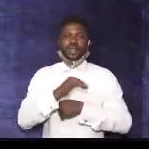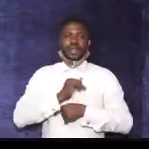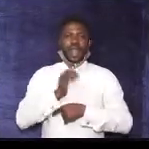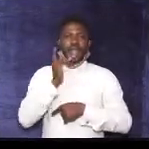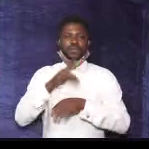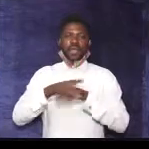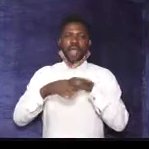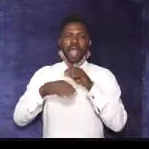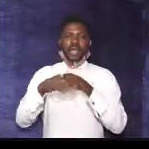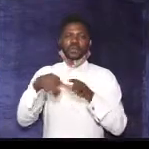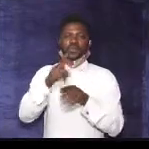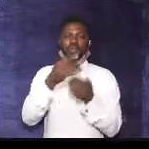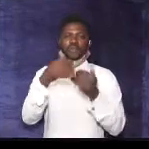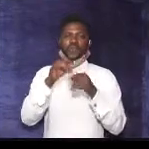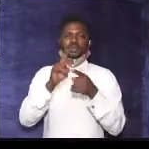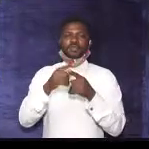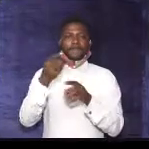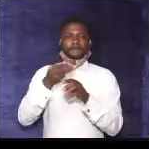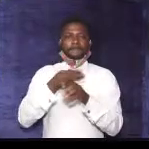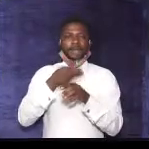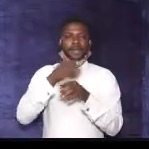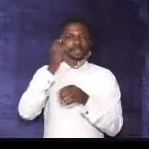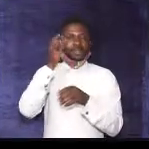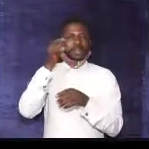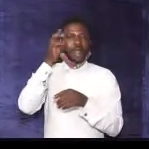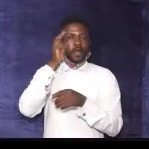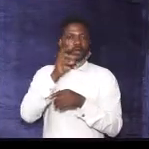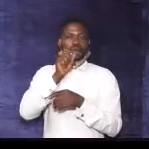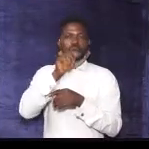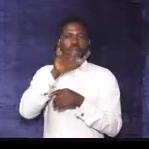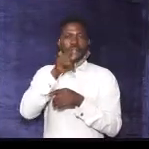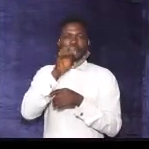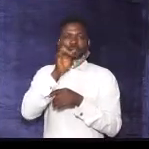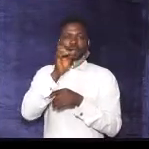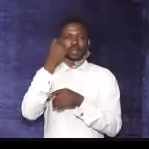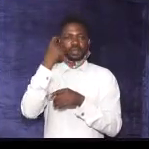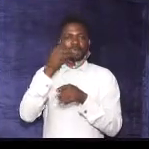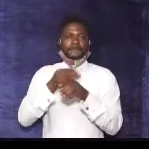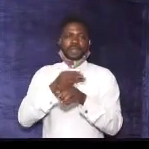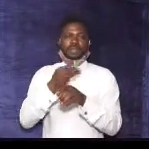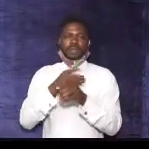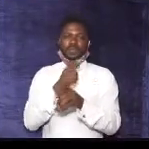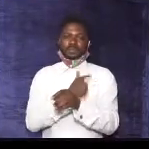today. I will now hand you over to the mathematician, Uncle Agbaje,